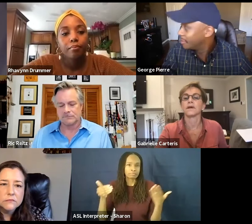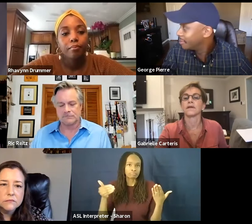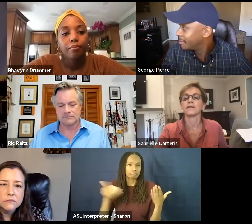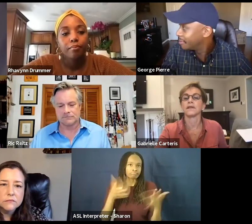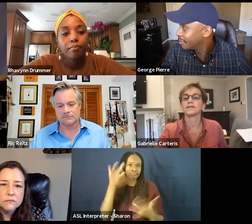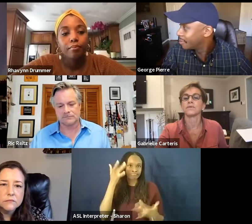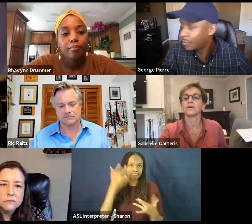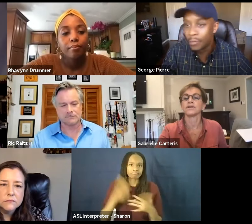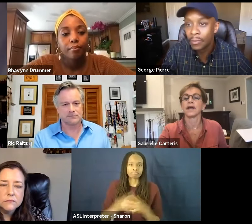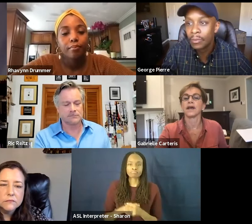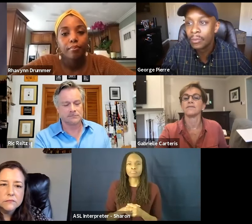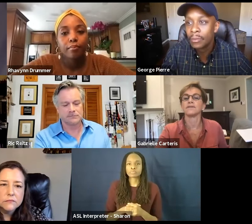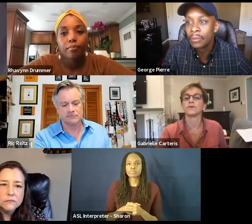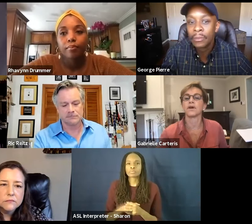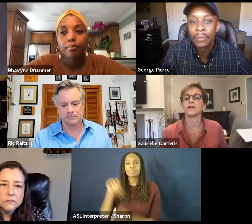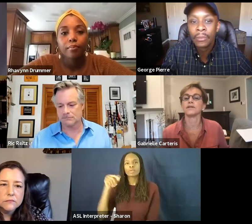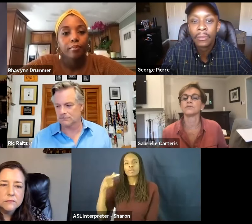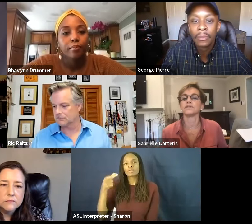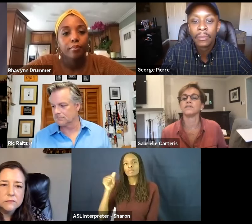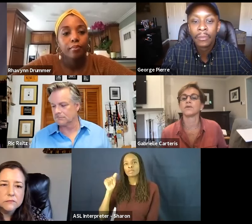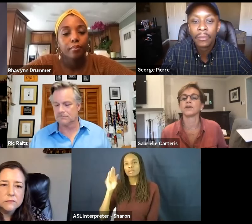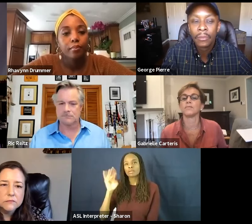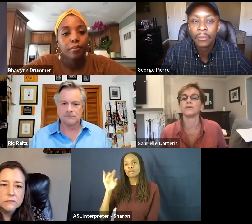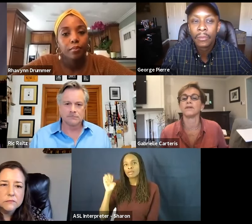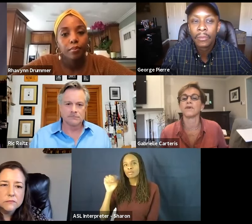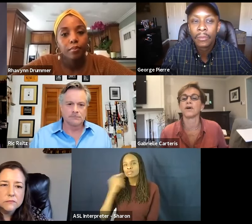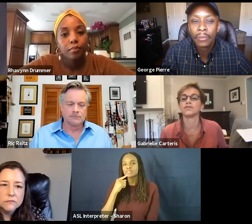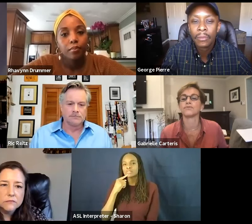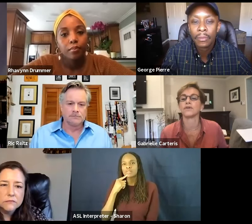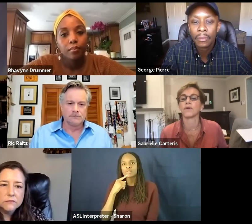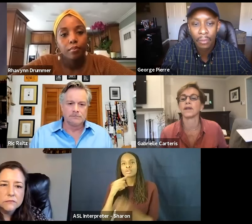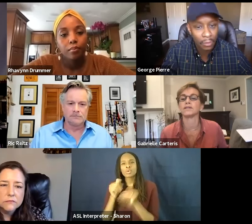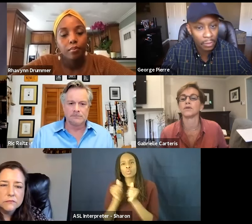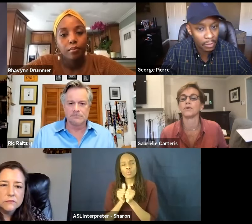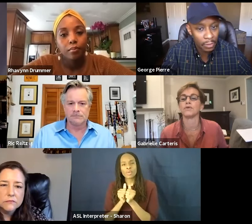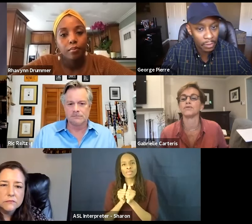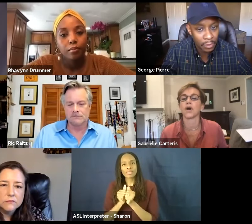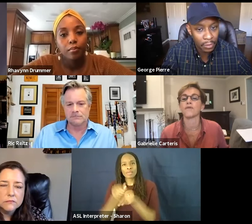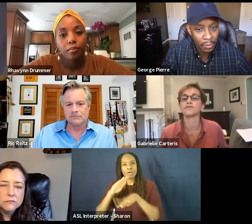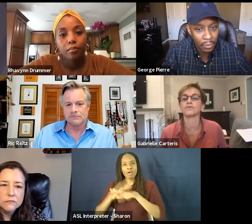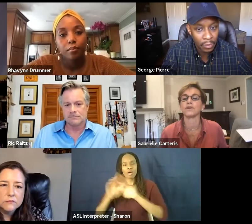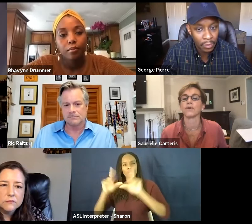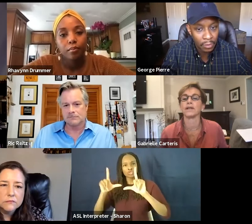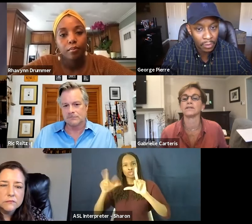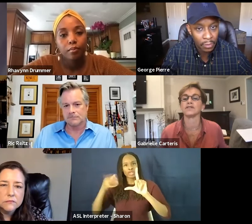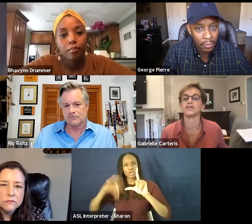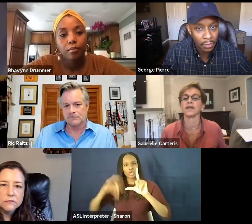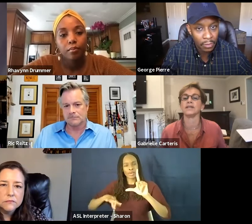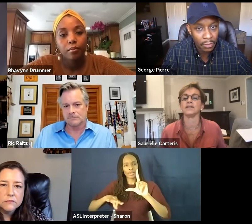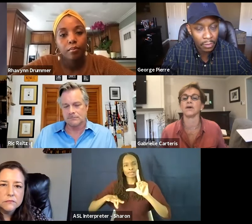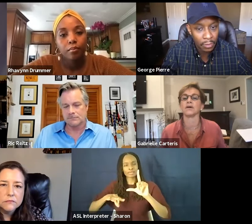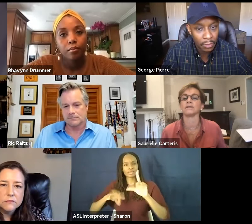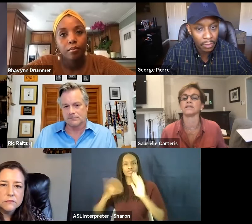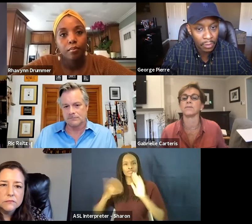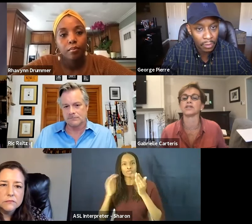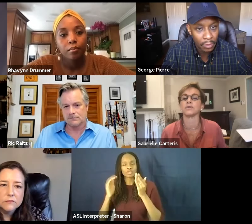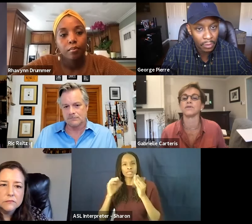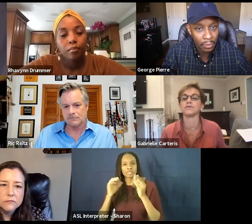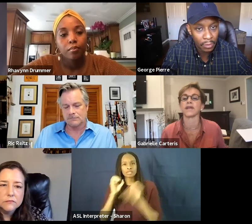Here's the last question that I have is regarding the perceived credibility of on-screen credits opposed to off-screen credits such as